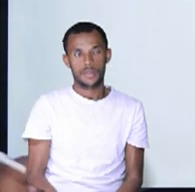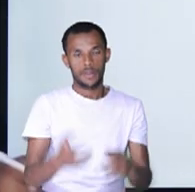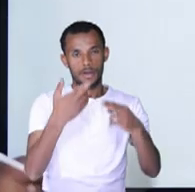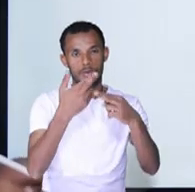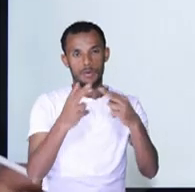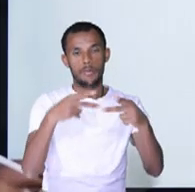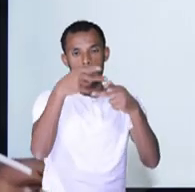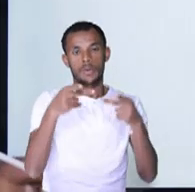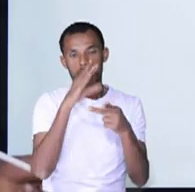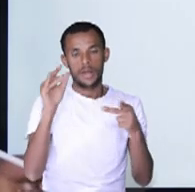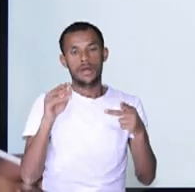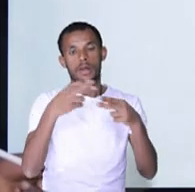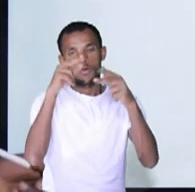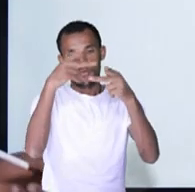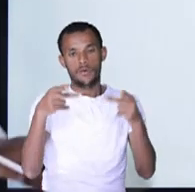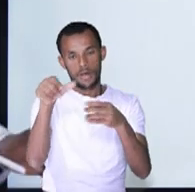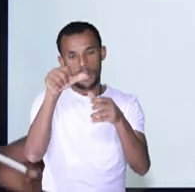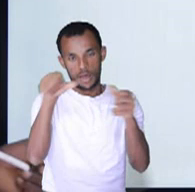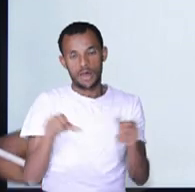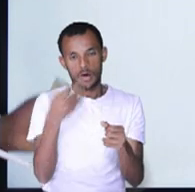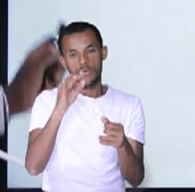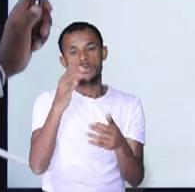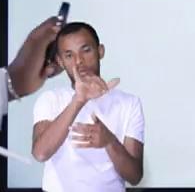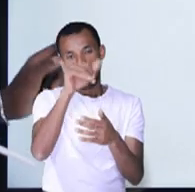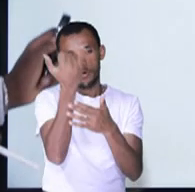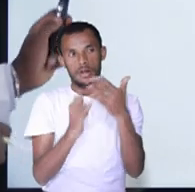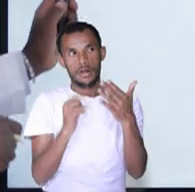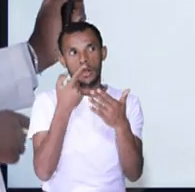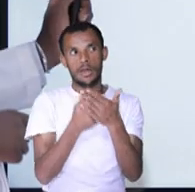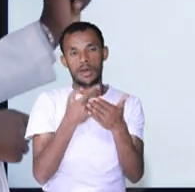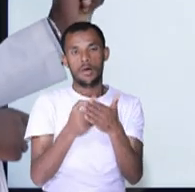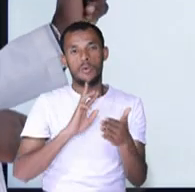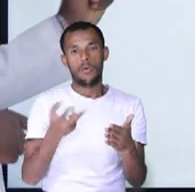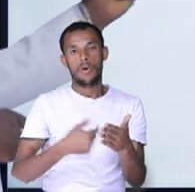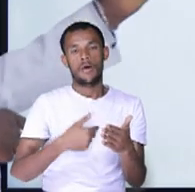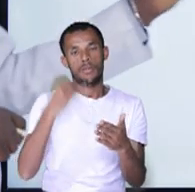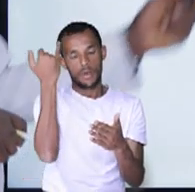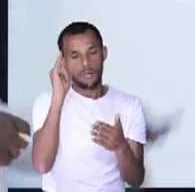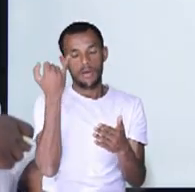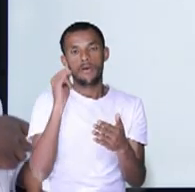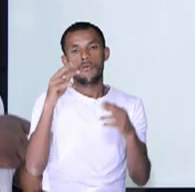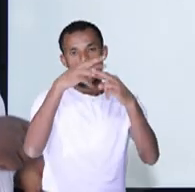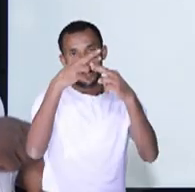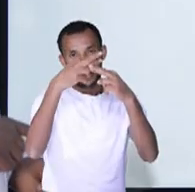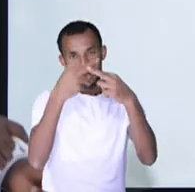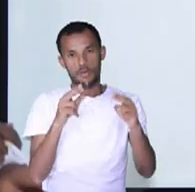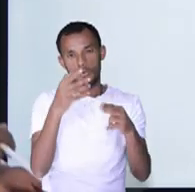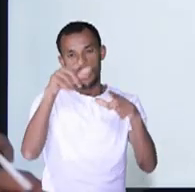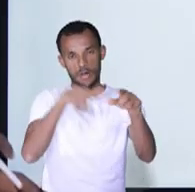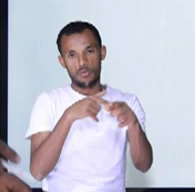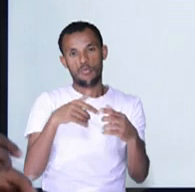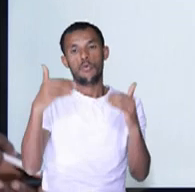Ratio of perimeter and ratio of area of similar figures. Here we have a theorem. If ratio of the lengths of